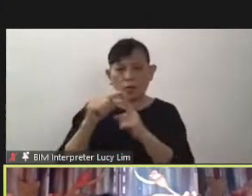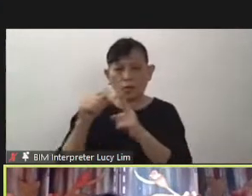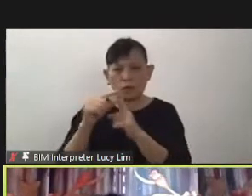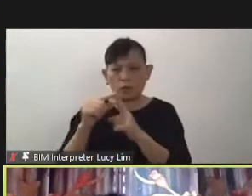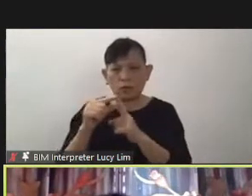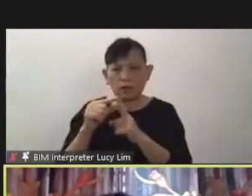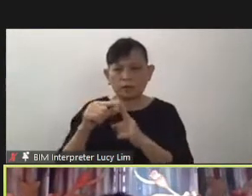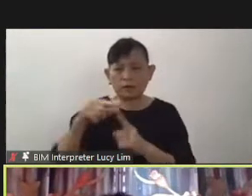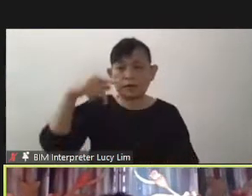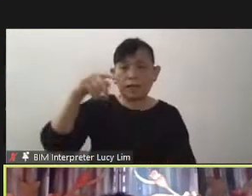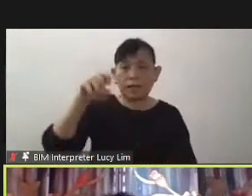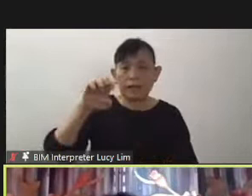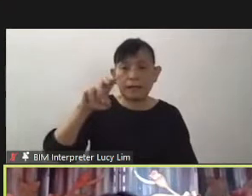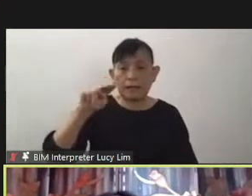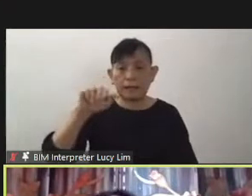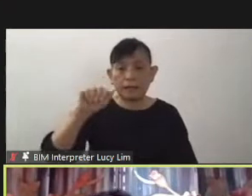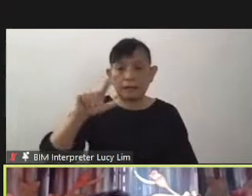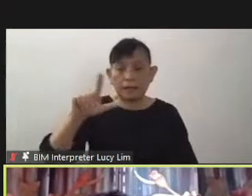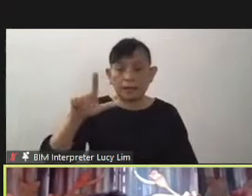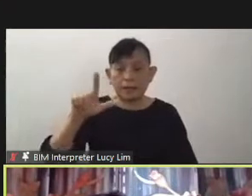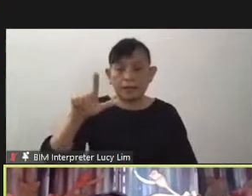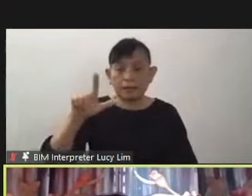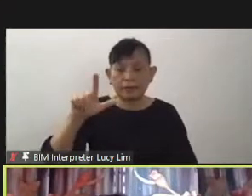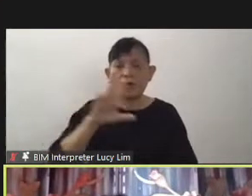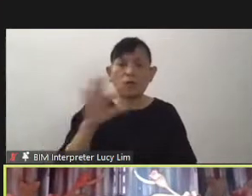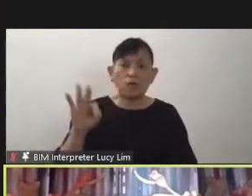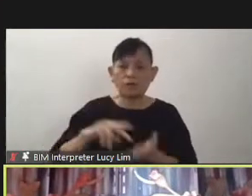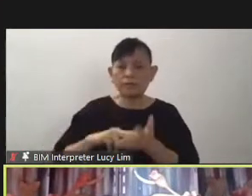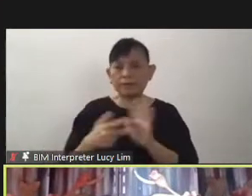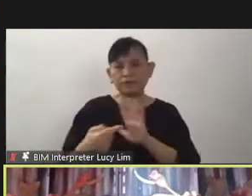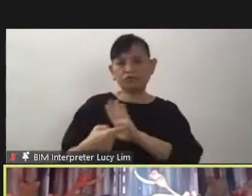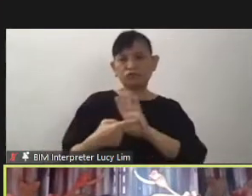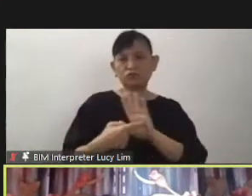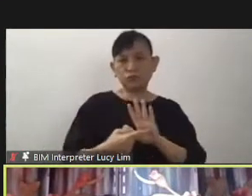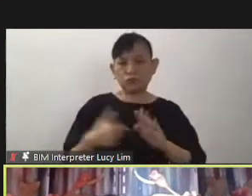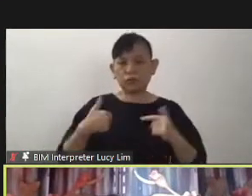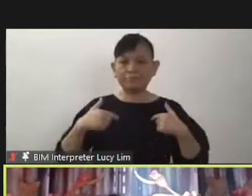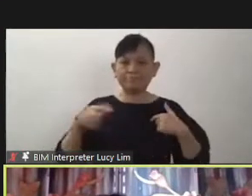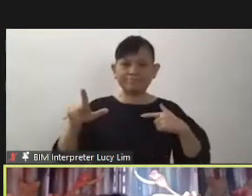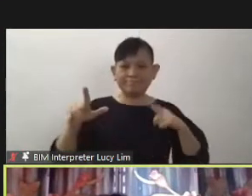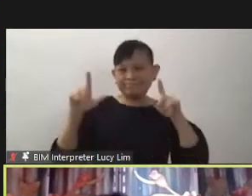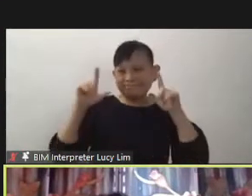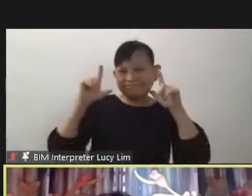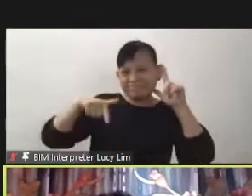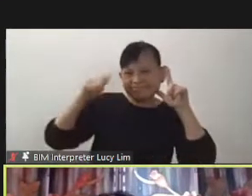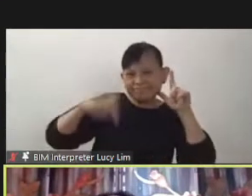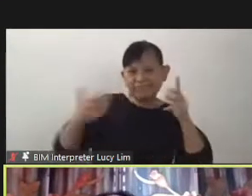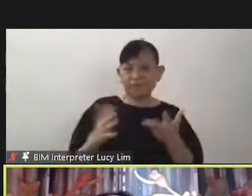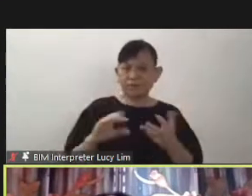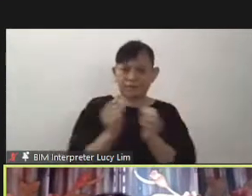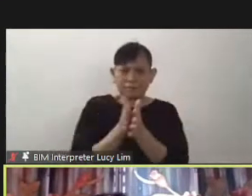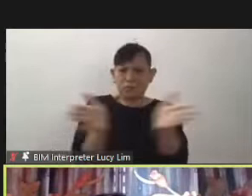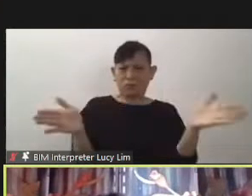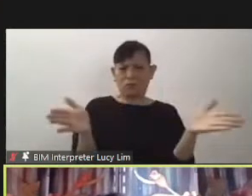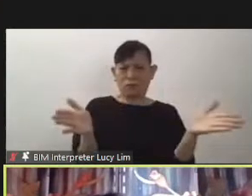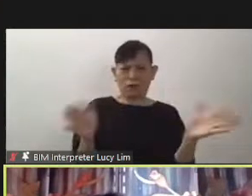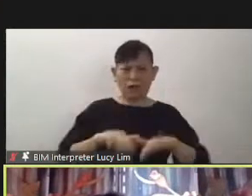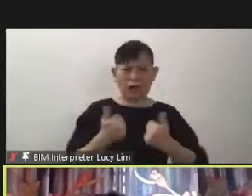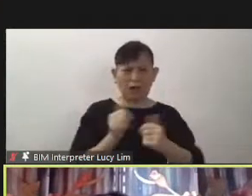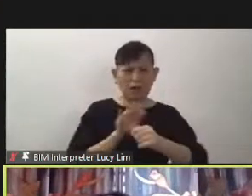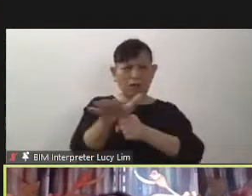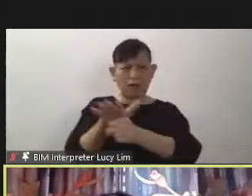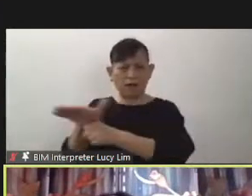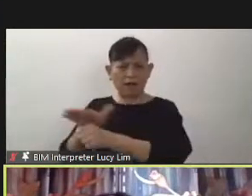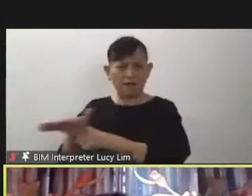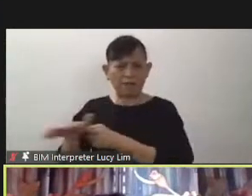the penal code, they use the terms like outrageous indecency, which is quite broad actually and can cover a lot of things. And even under the penal